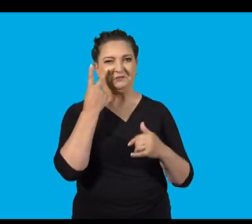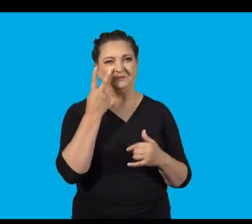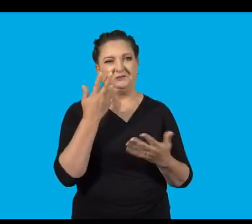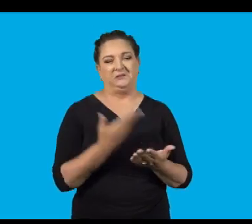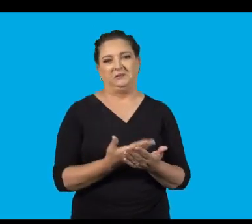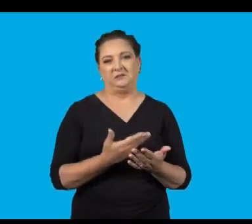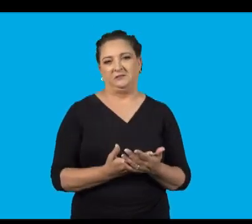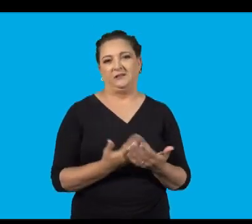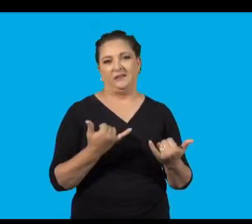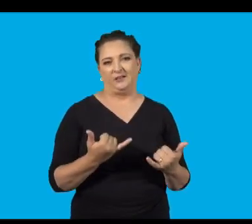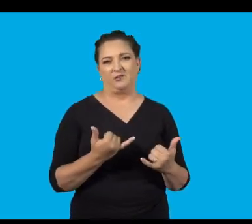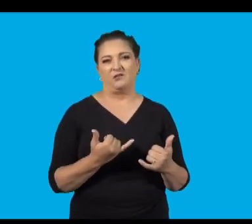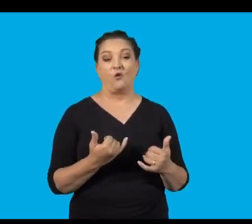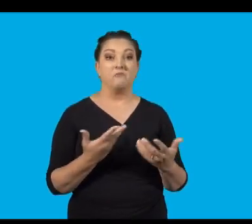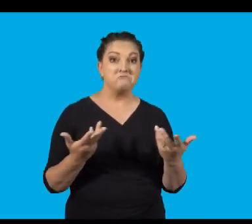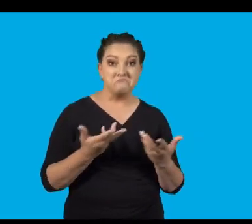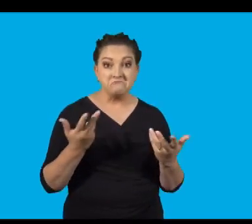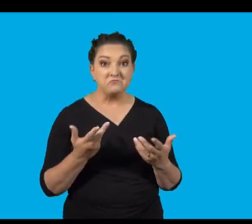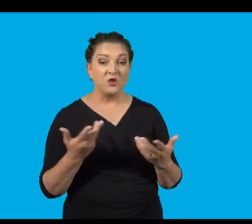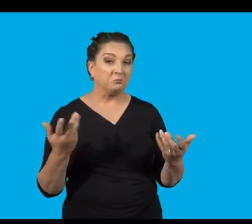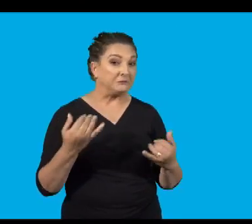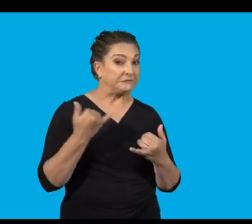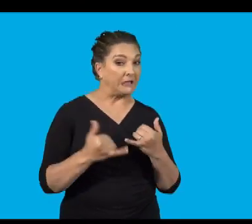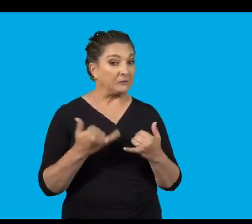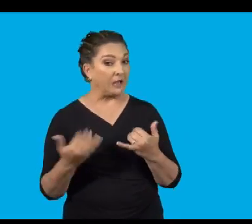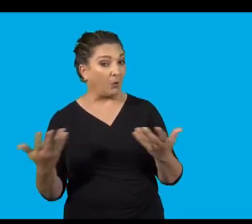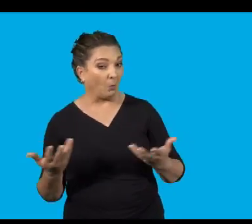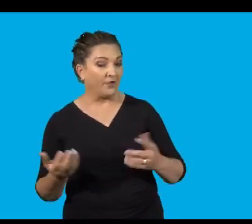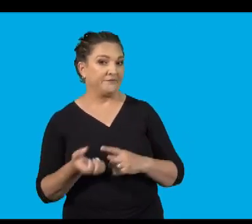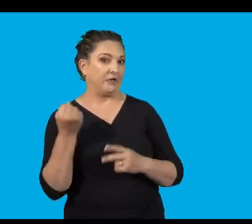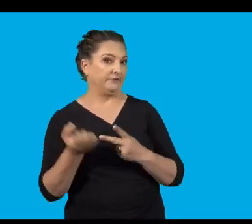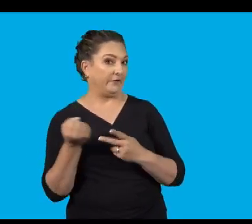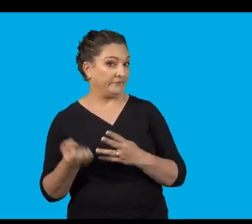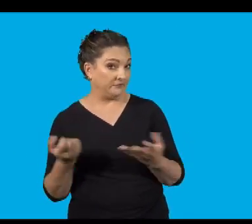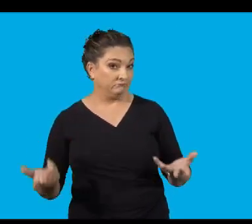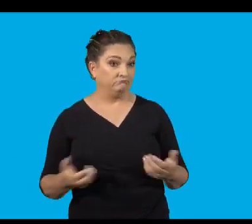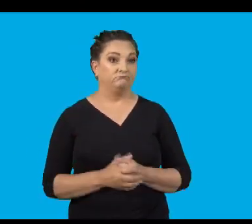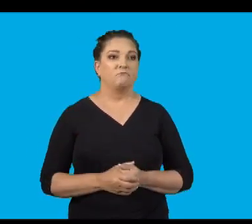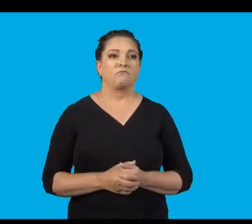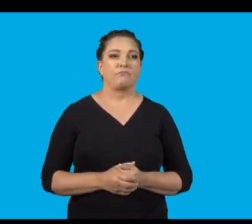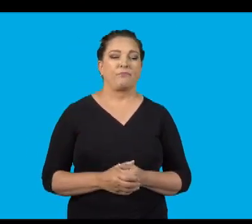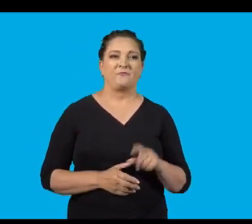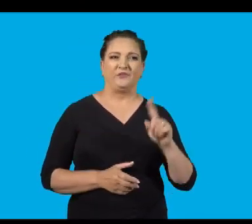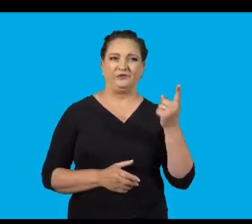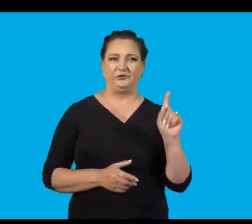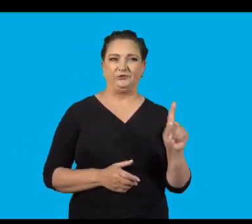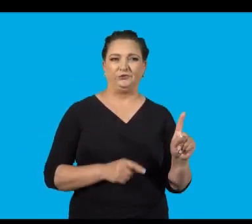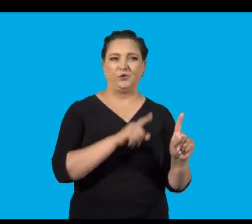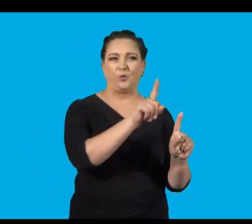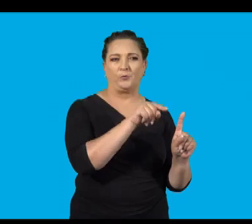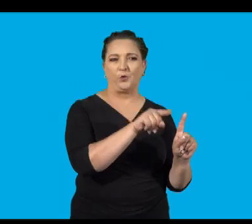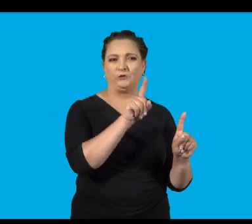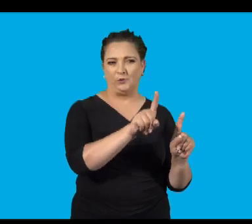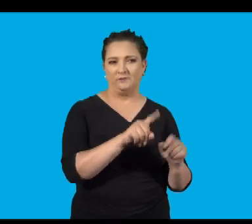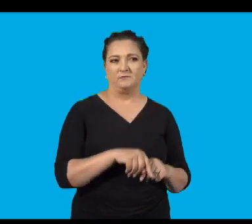if we can break them down and find where those single errors are. Okay. So in our first